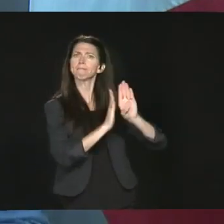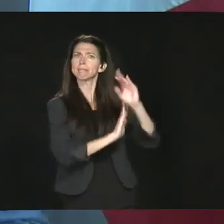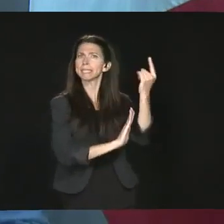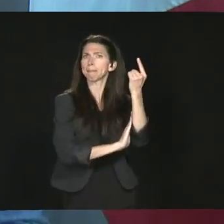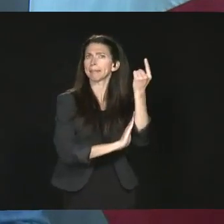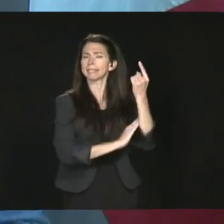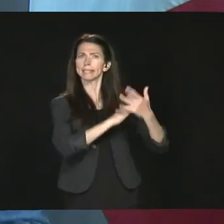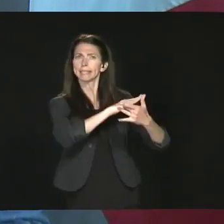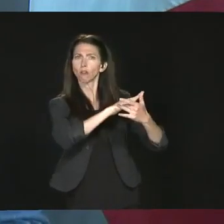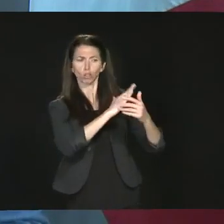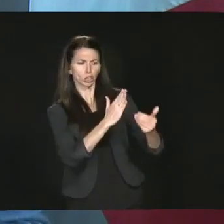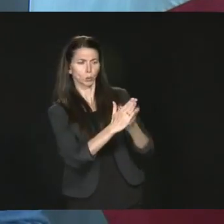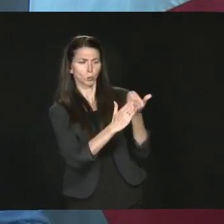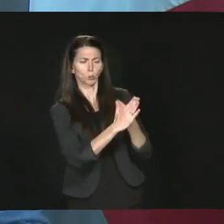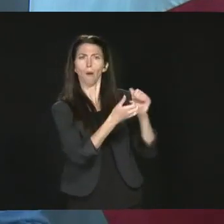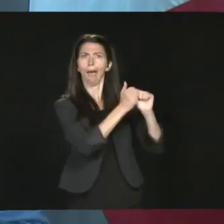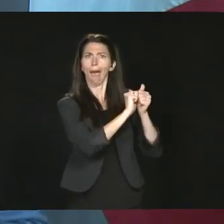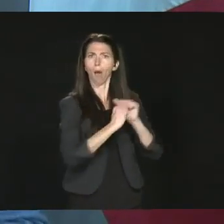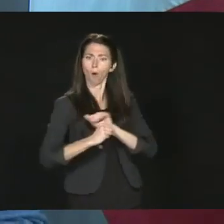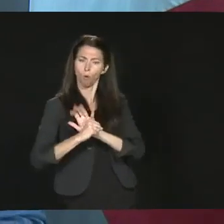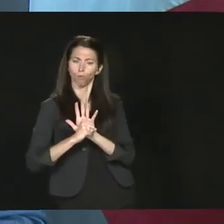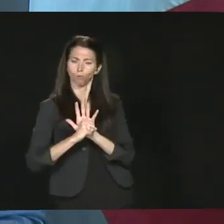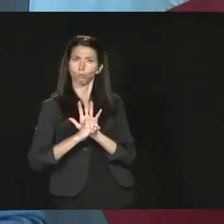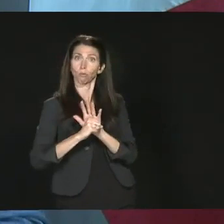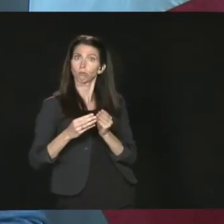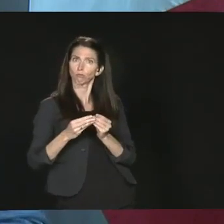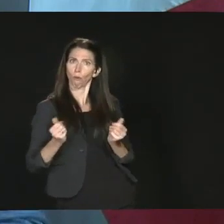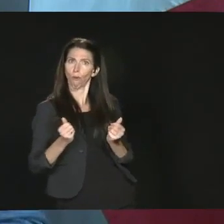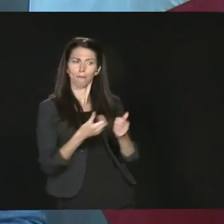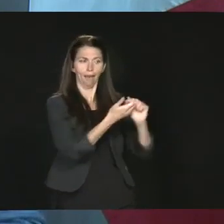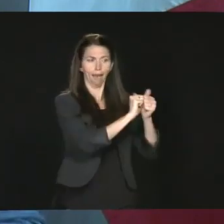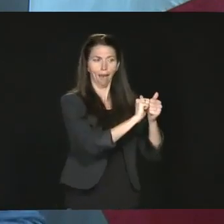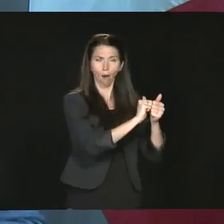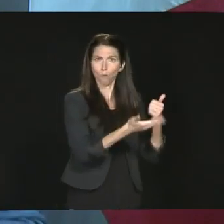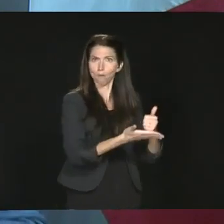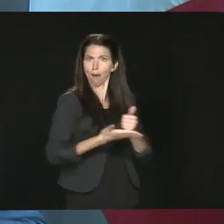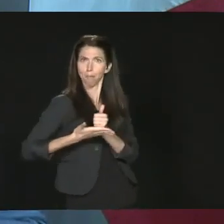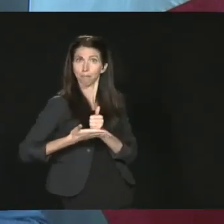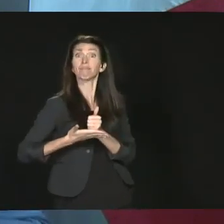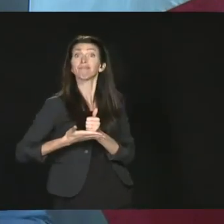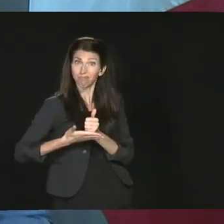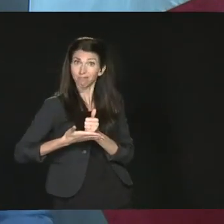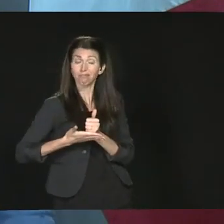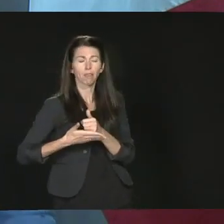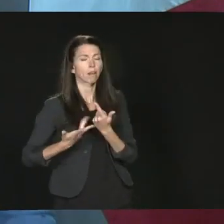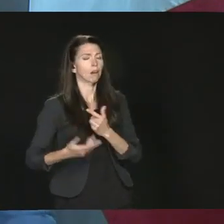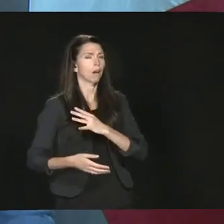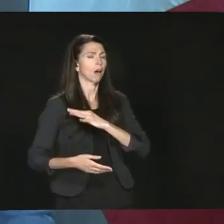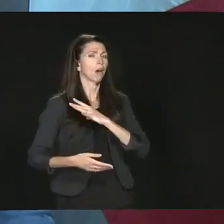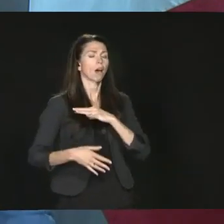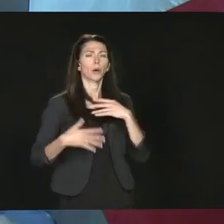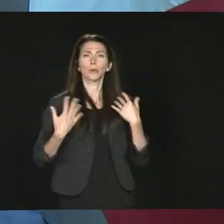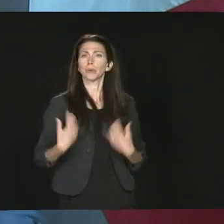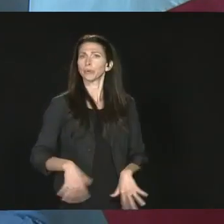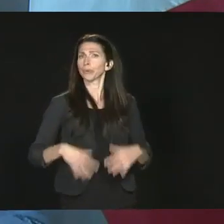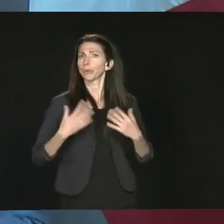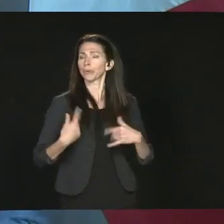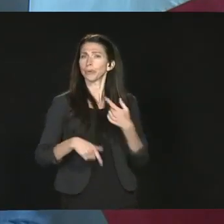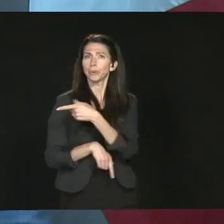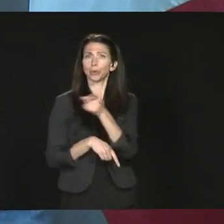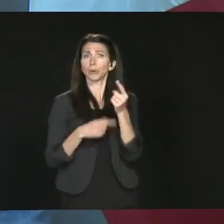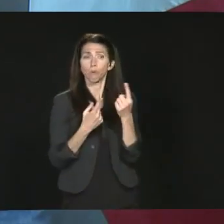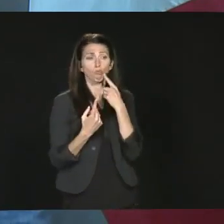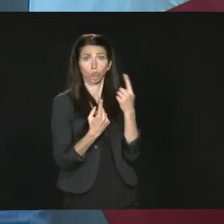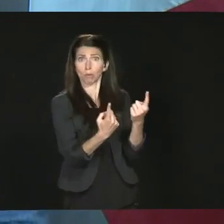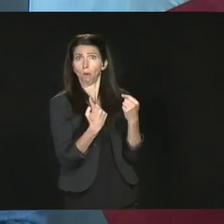and similar public health emergencies. And the response has been absolutely amazing. In just